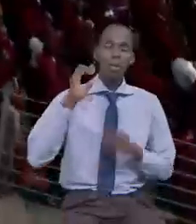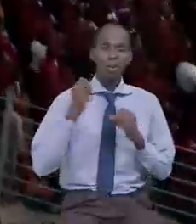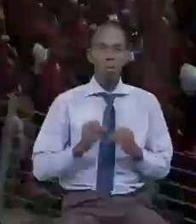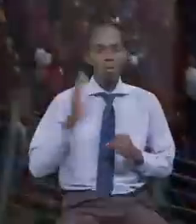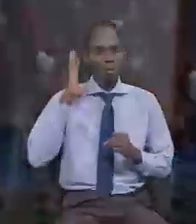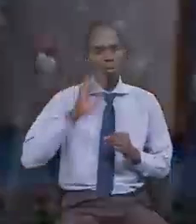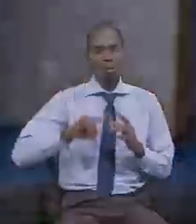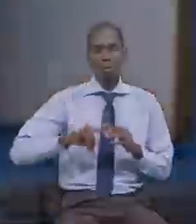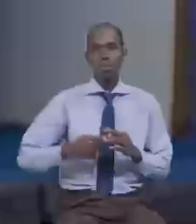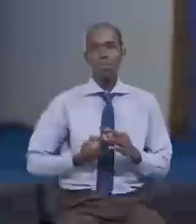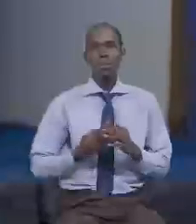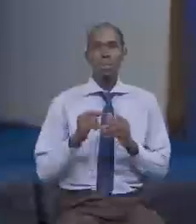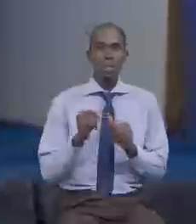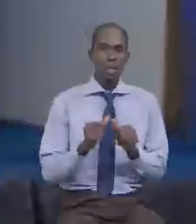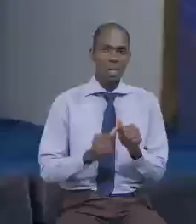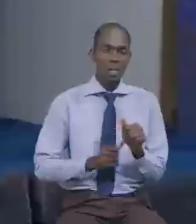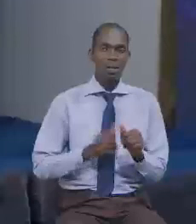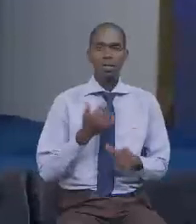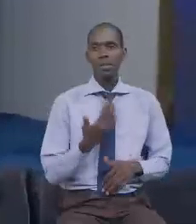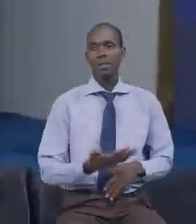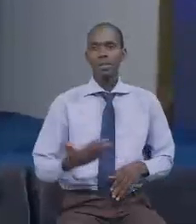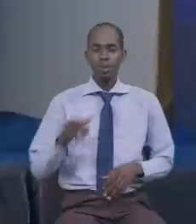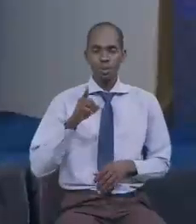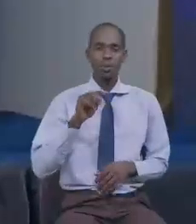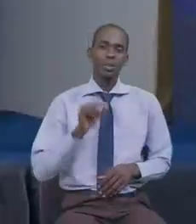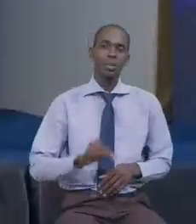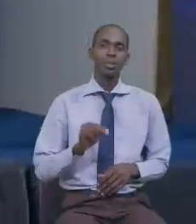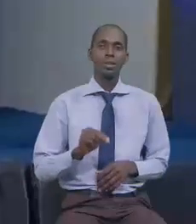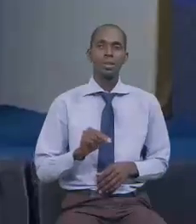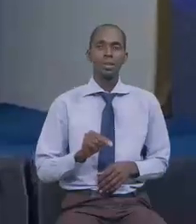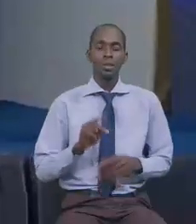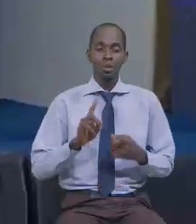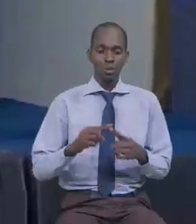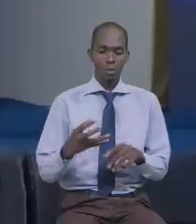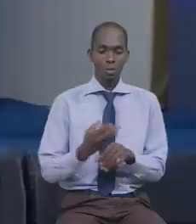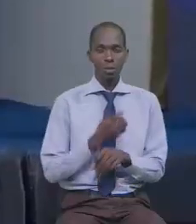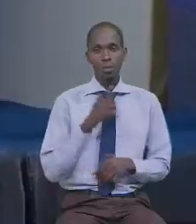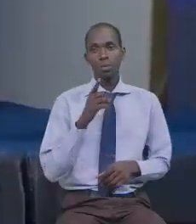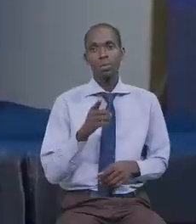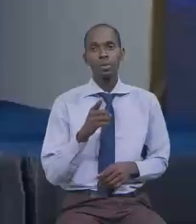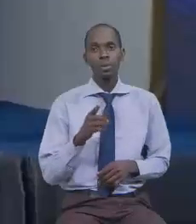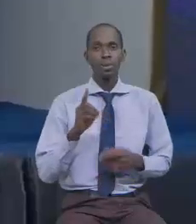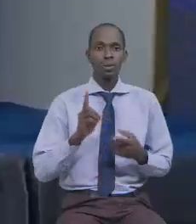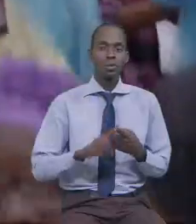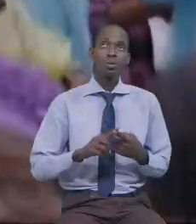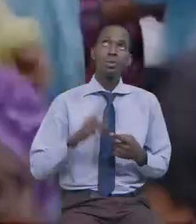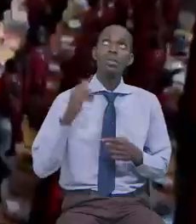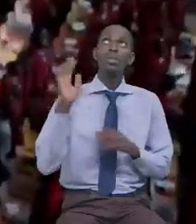activate everything you need to get you to the sky.